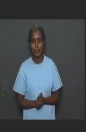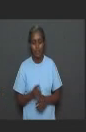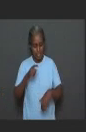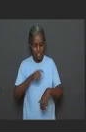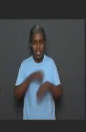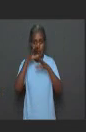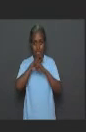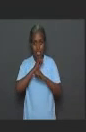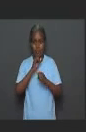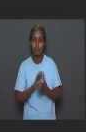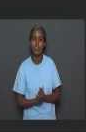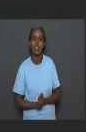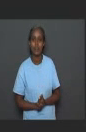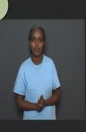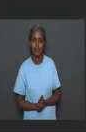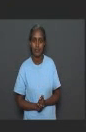Time's up.